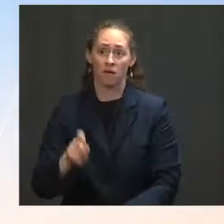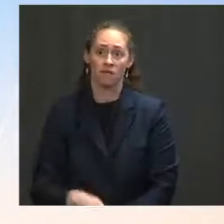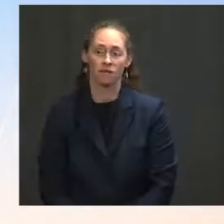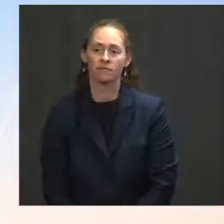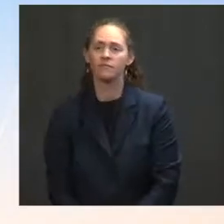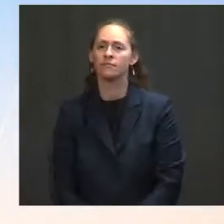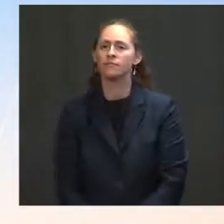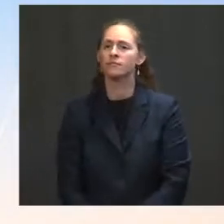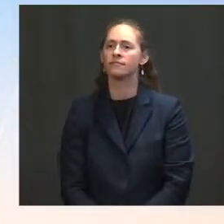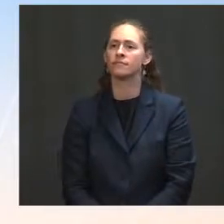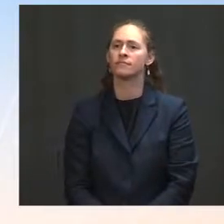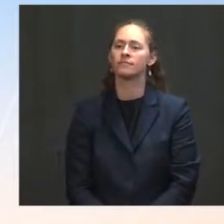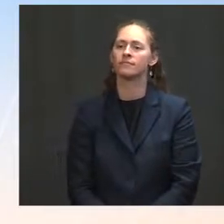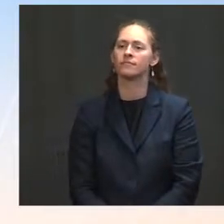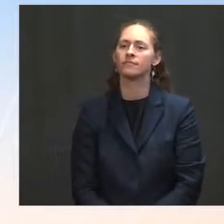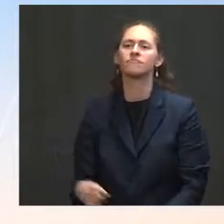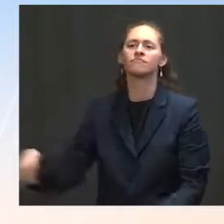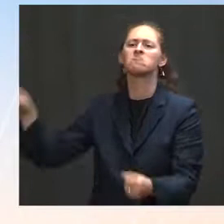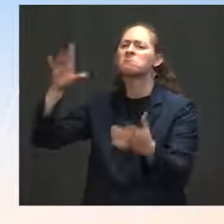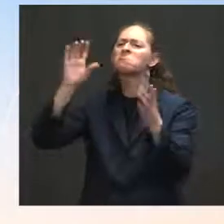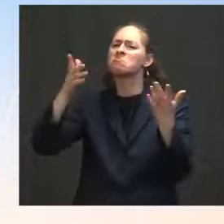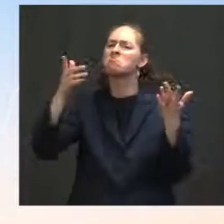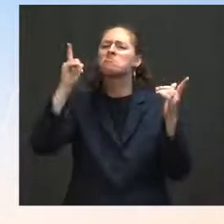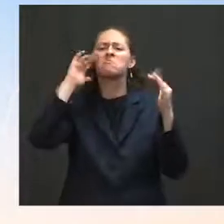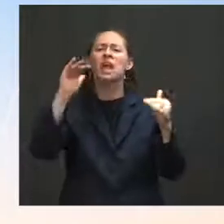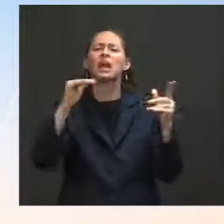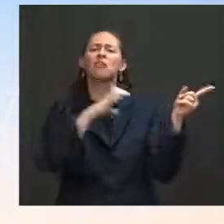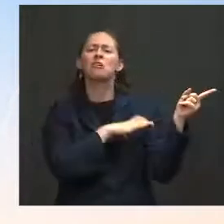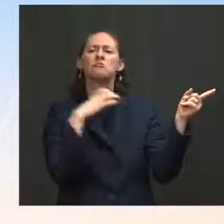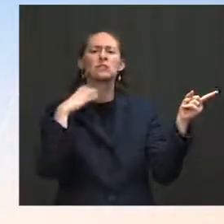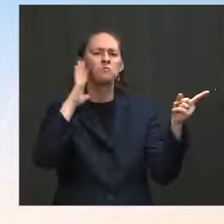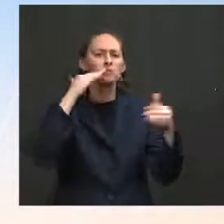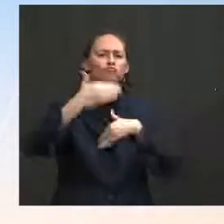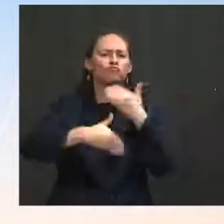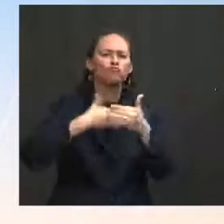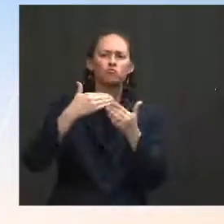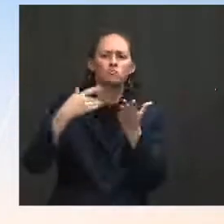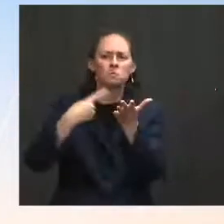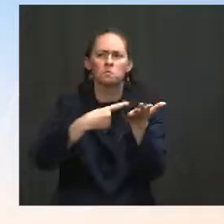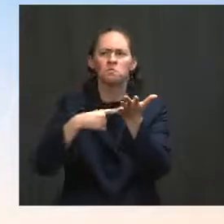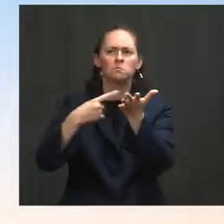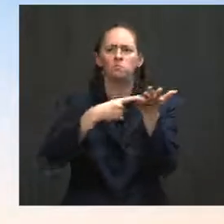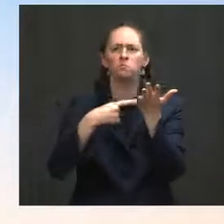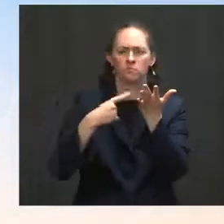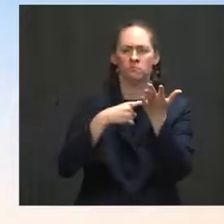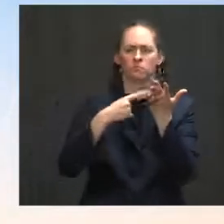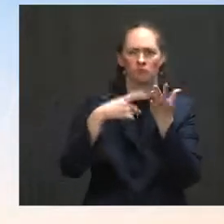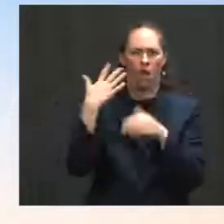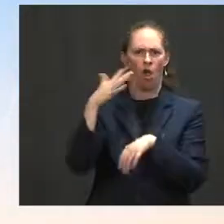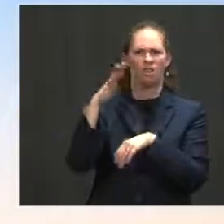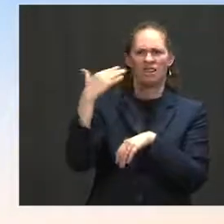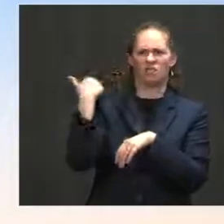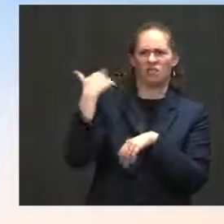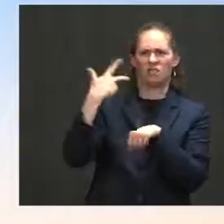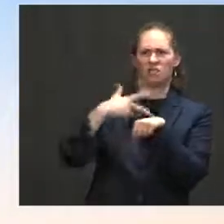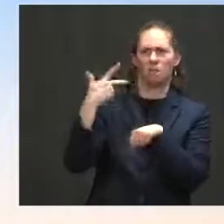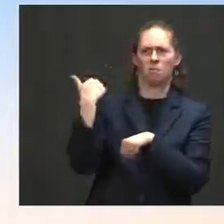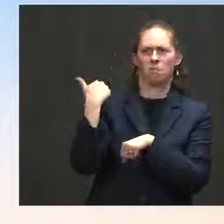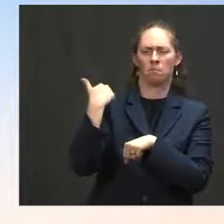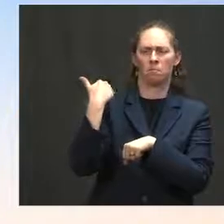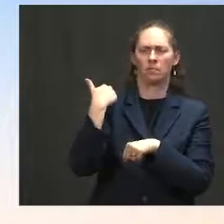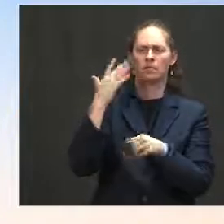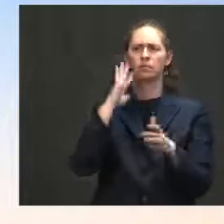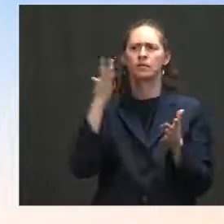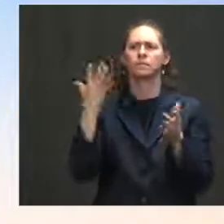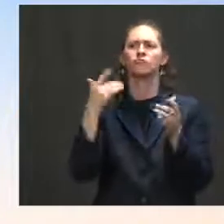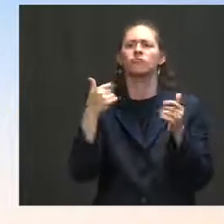Congress will take steps, as they have 3 times during the prior administration, to raise the debt limit. All right, I think we have to wrap up because I think you